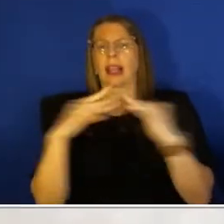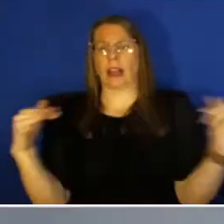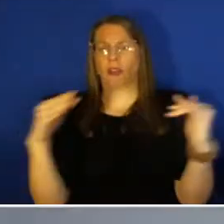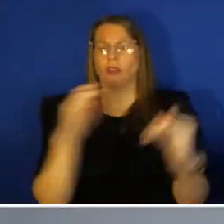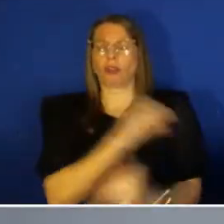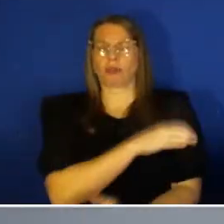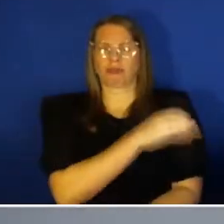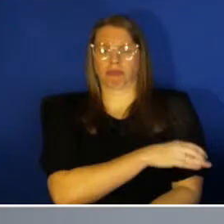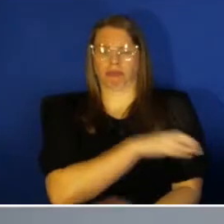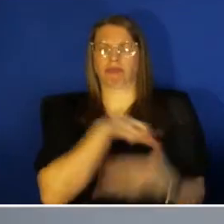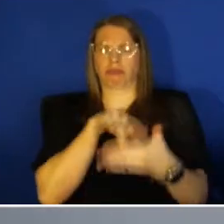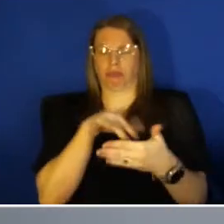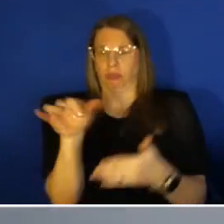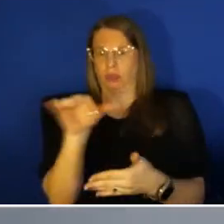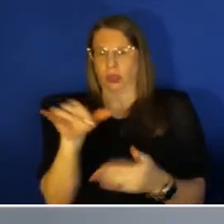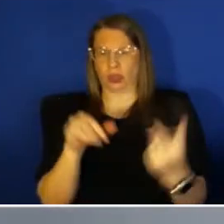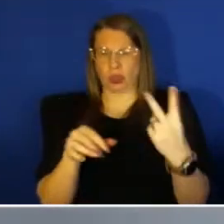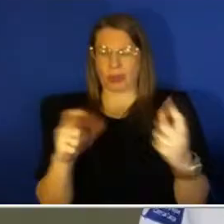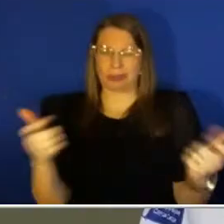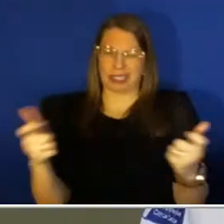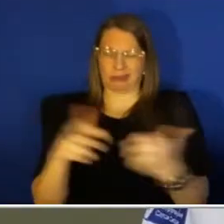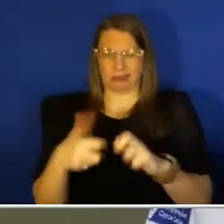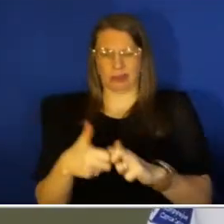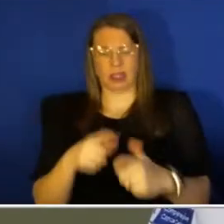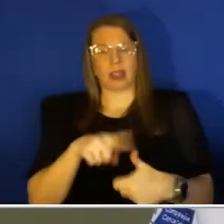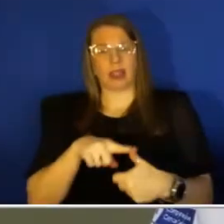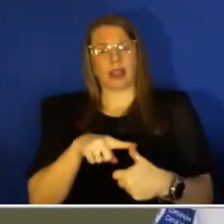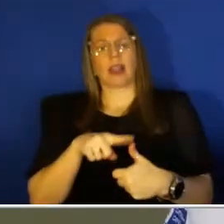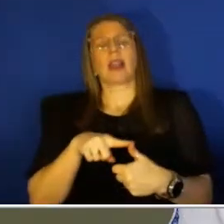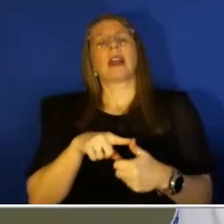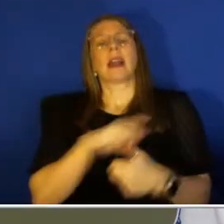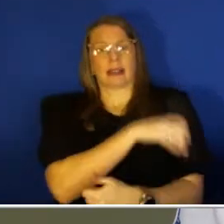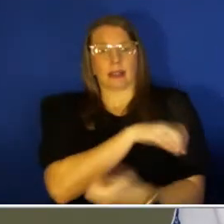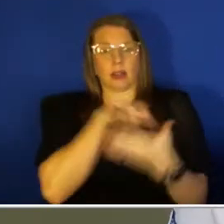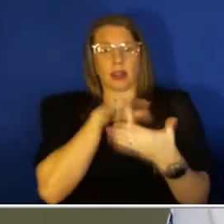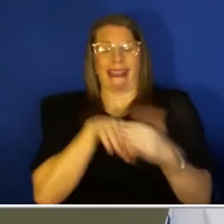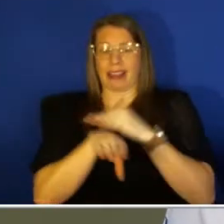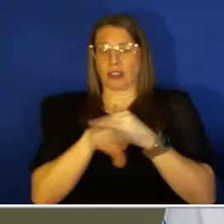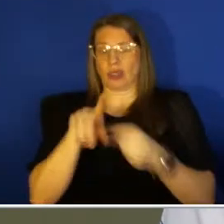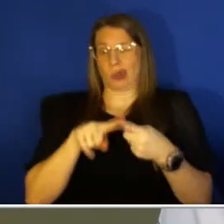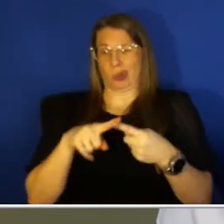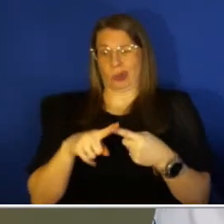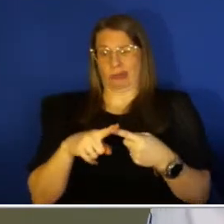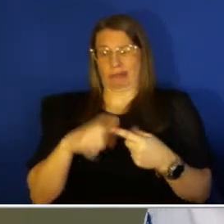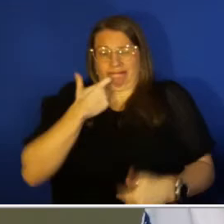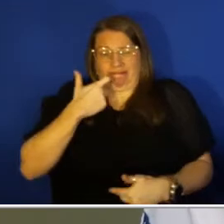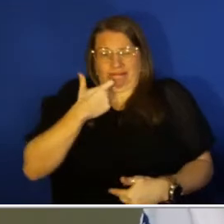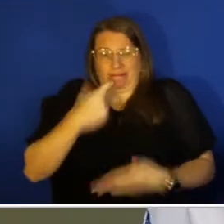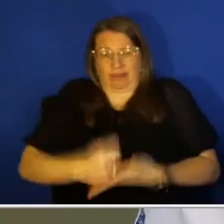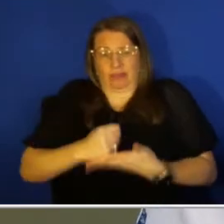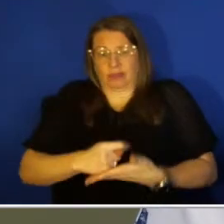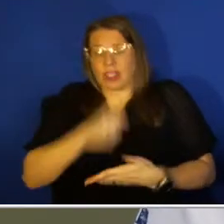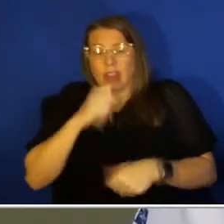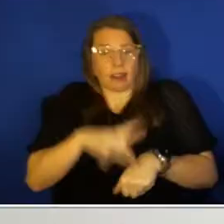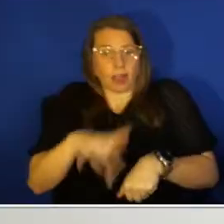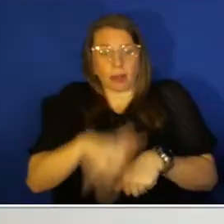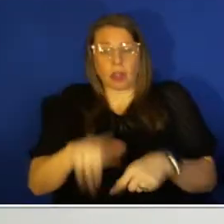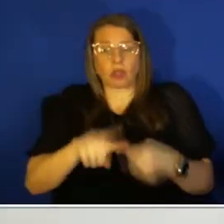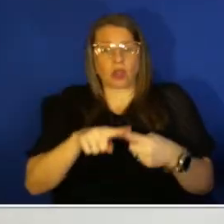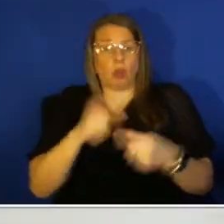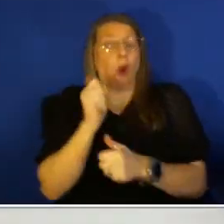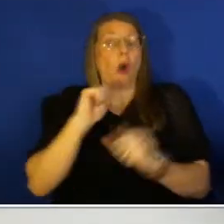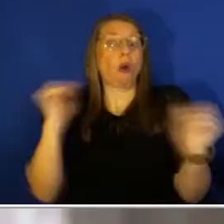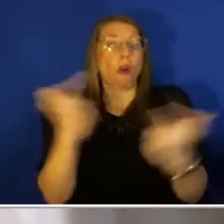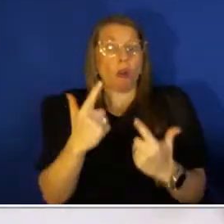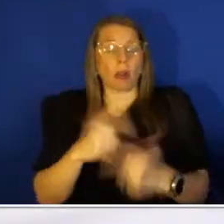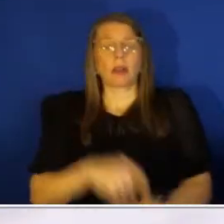big issues. One, oftentimes clinical trials provide patients access to the latest treatments that are not yet available to everybody, and